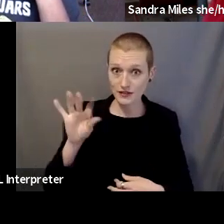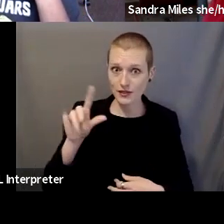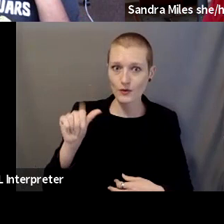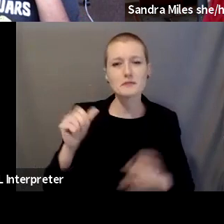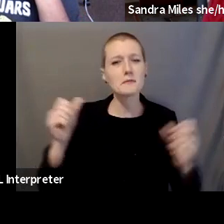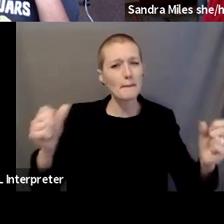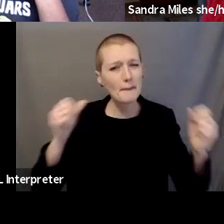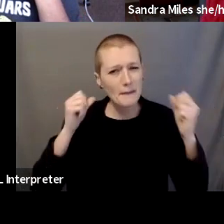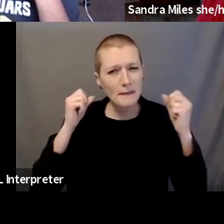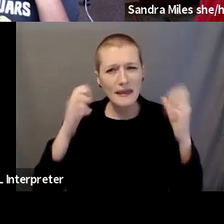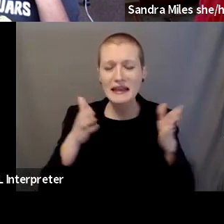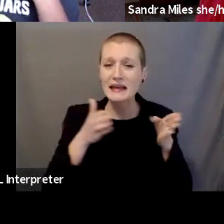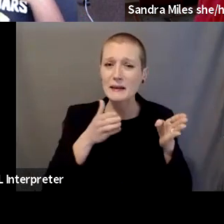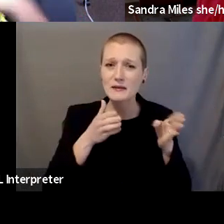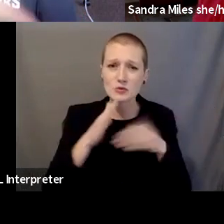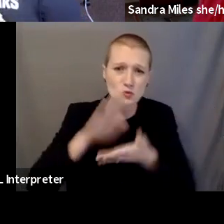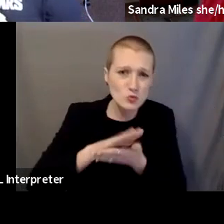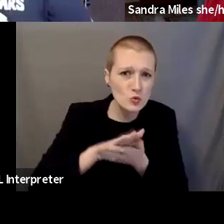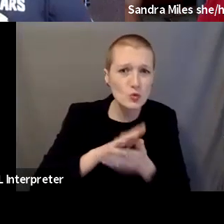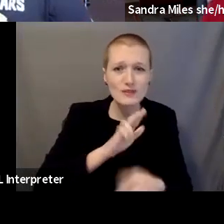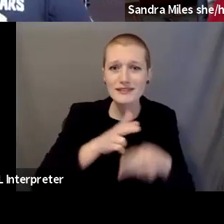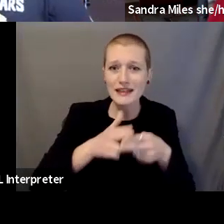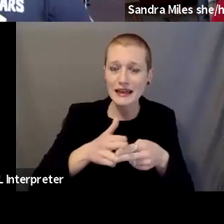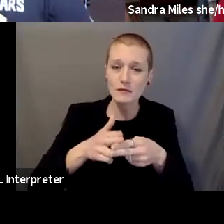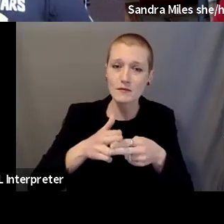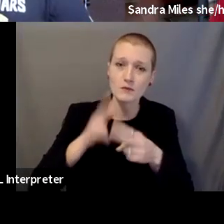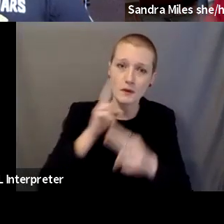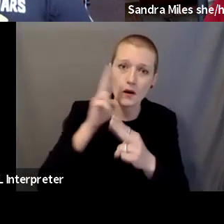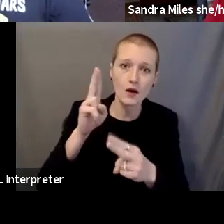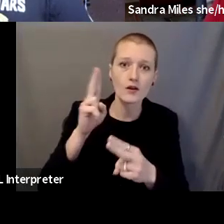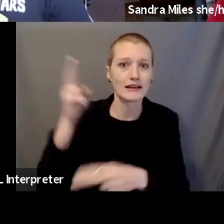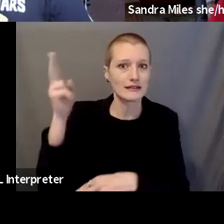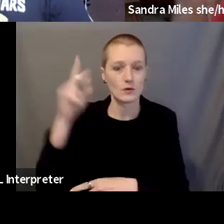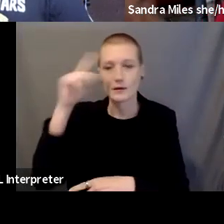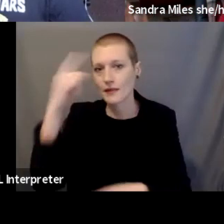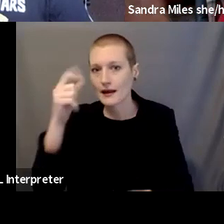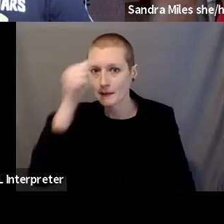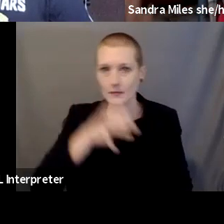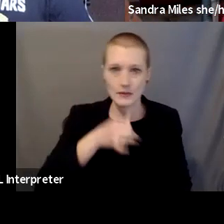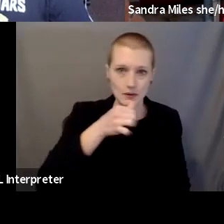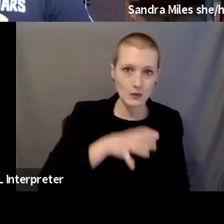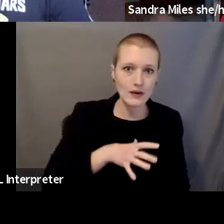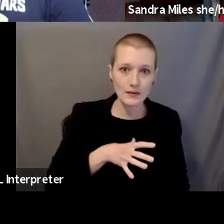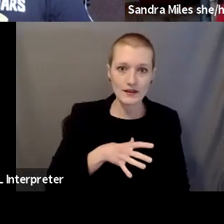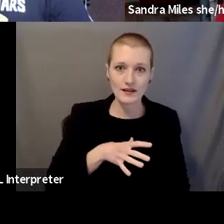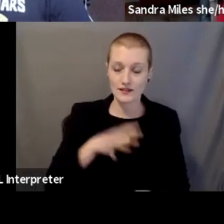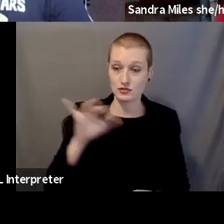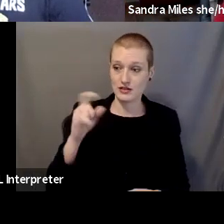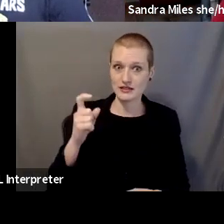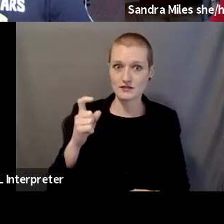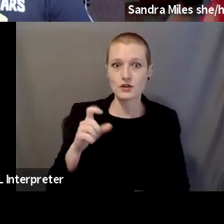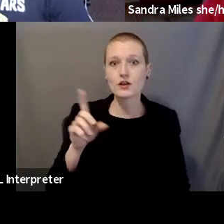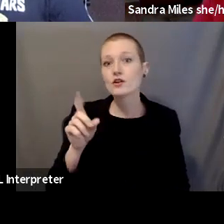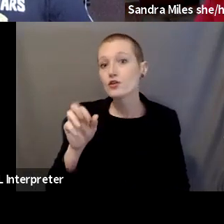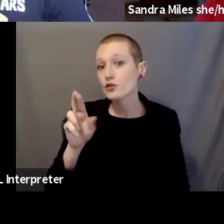after incredible historic Black men in and women in that were in Jacksonville. Darnell